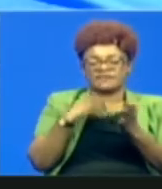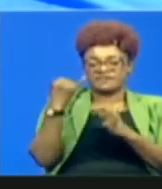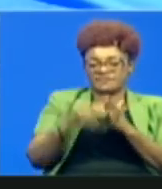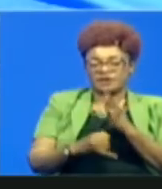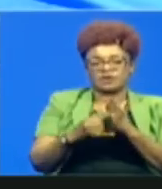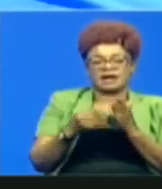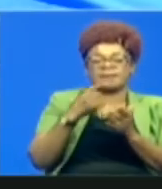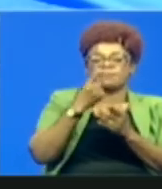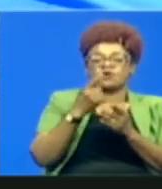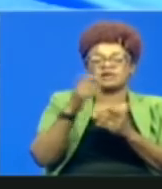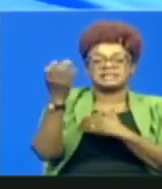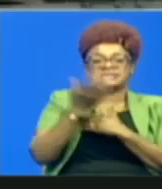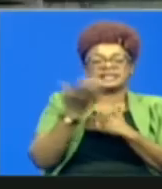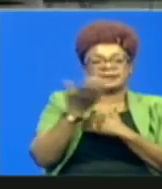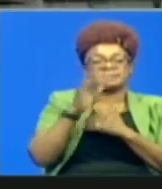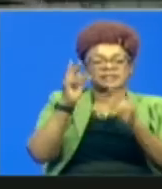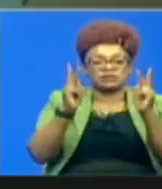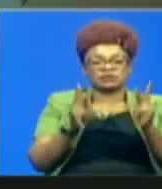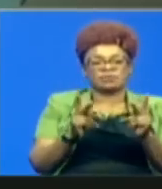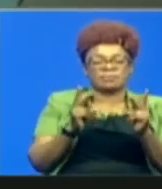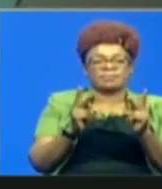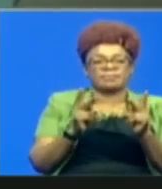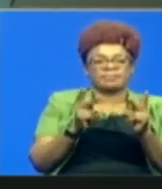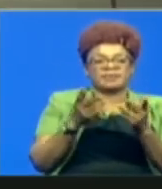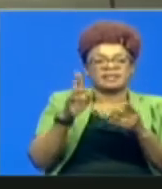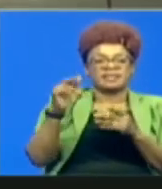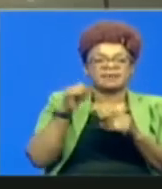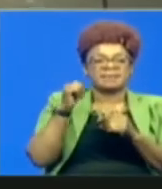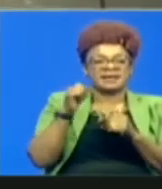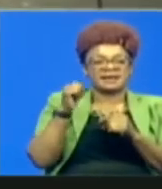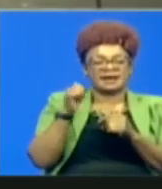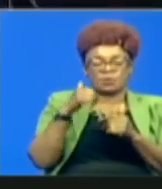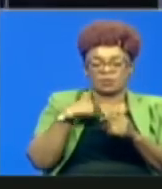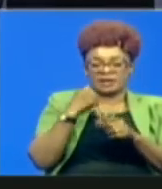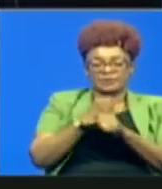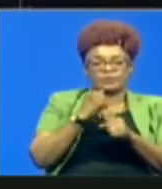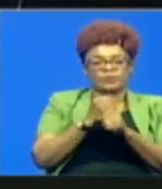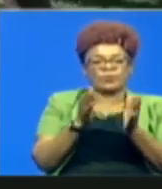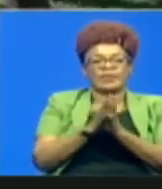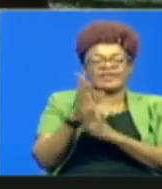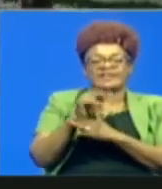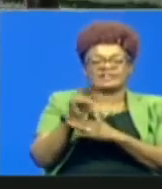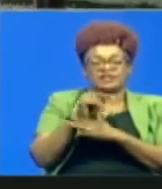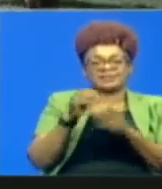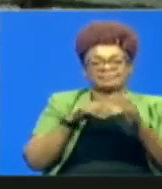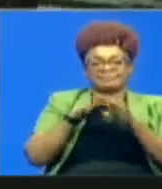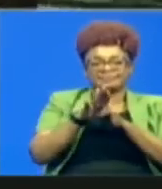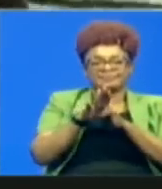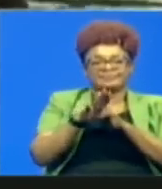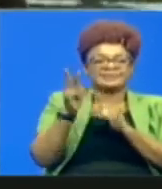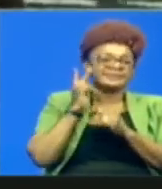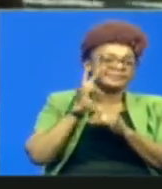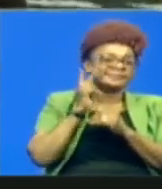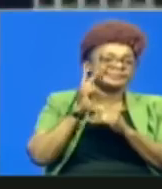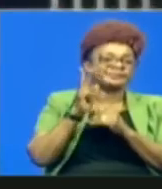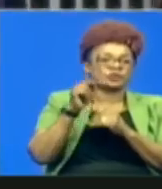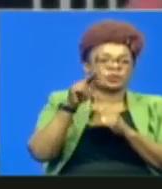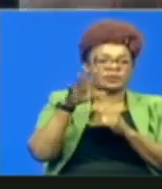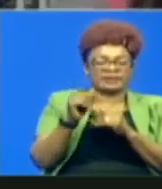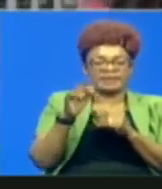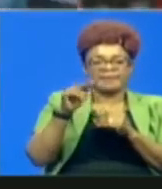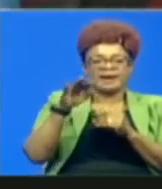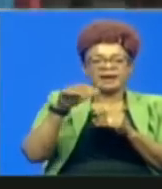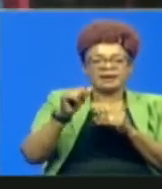Amoy Stadium, Kisumu. In the boys' semis, Nyamira Springs will play Victory Strikers from Kisii, while Kuria's Nyamaharaga